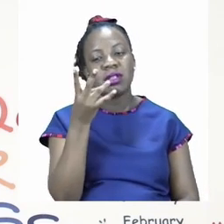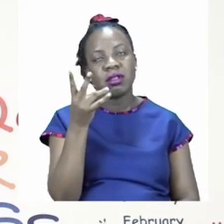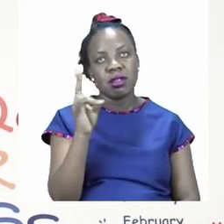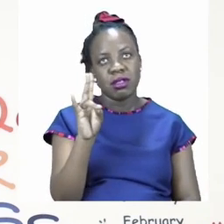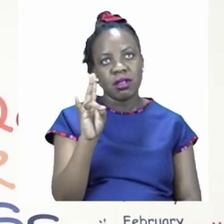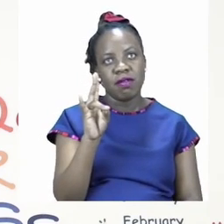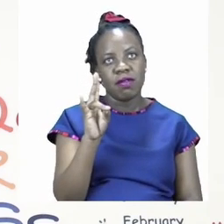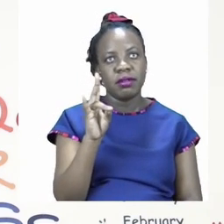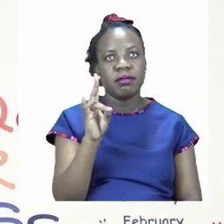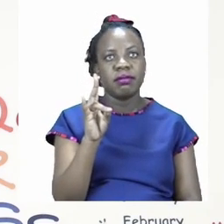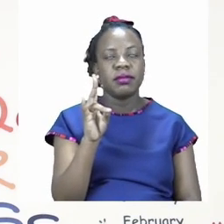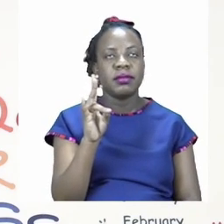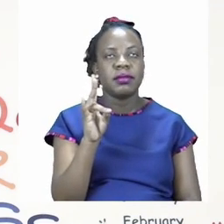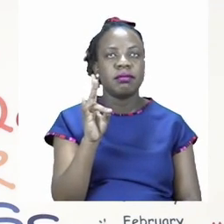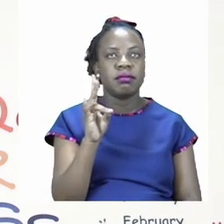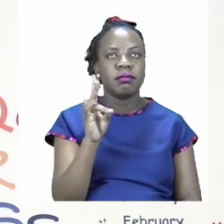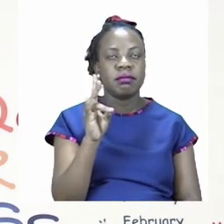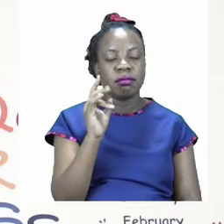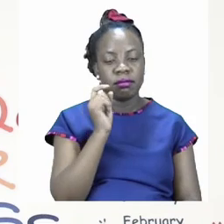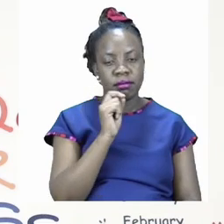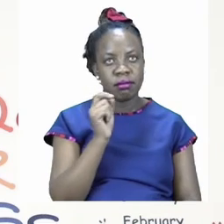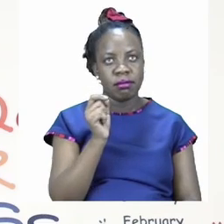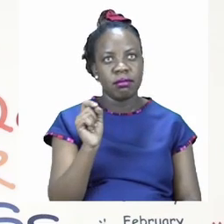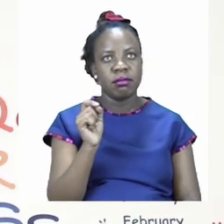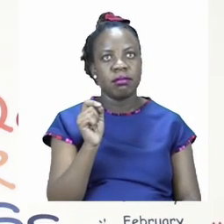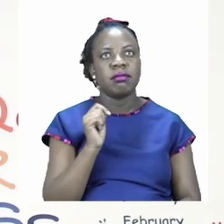567. So now that we're done